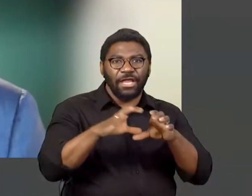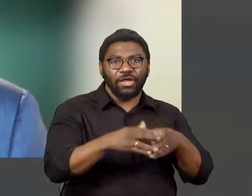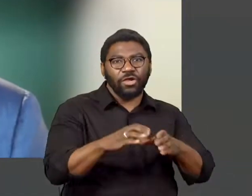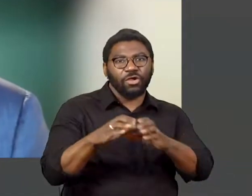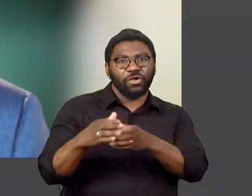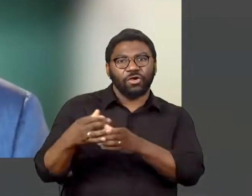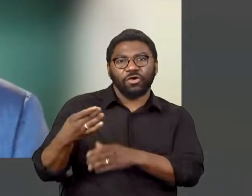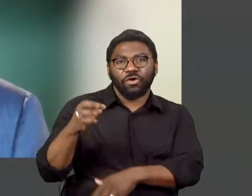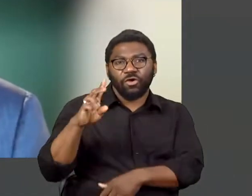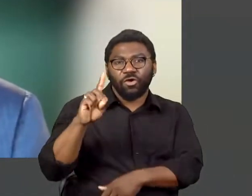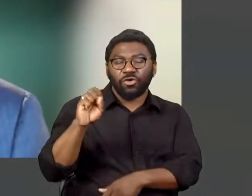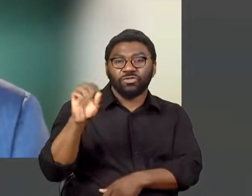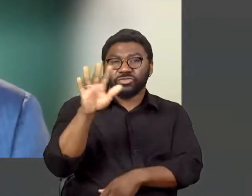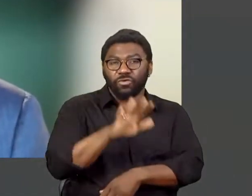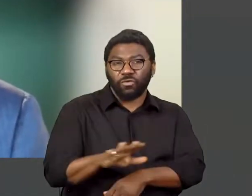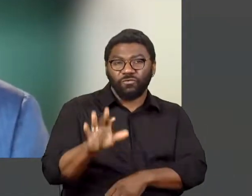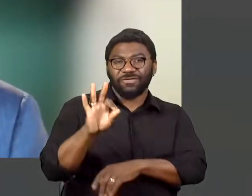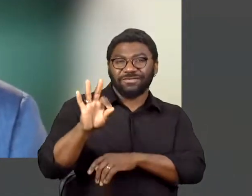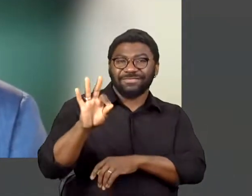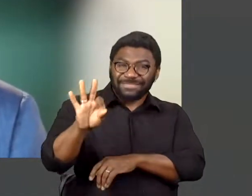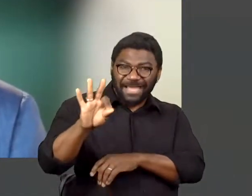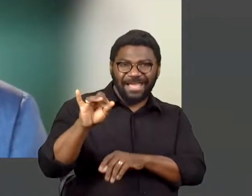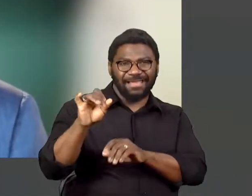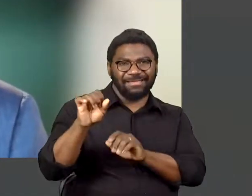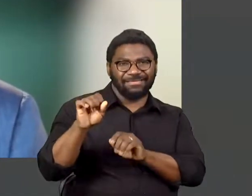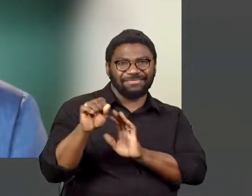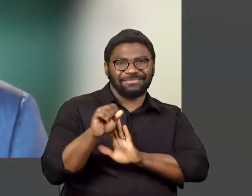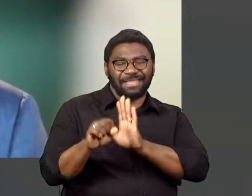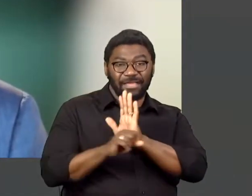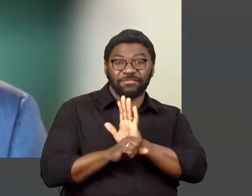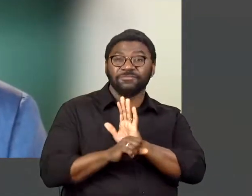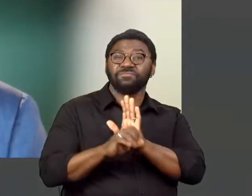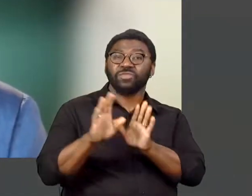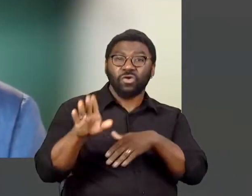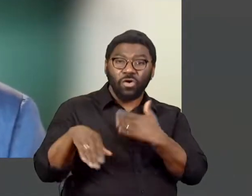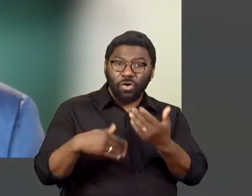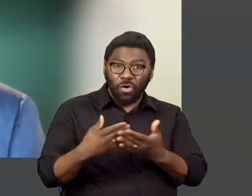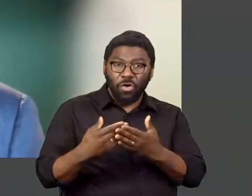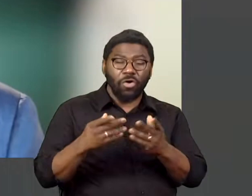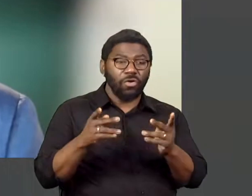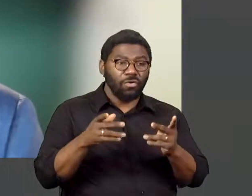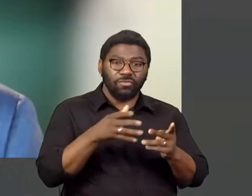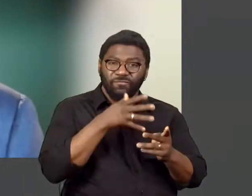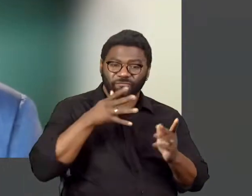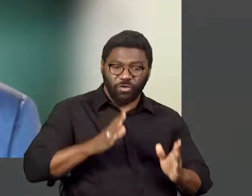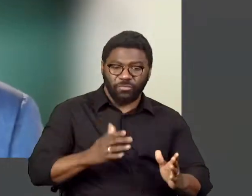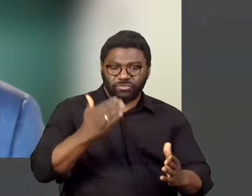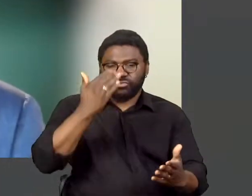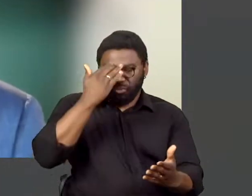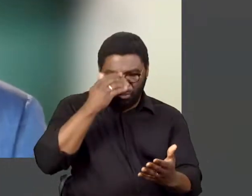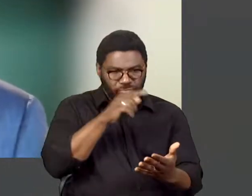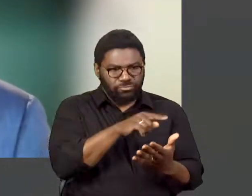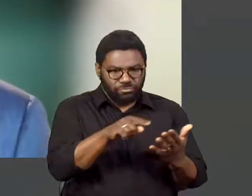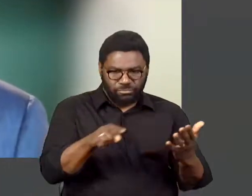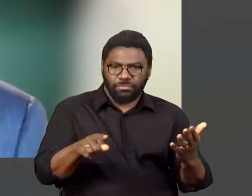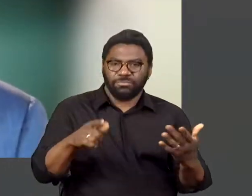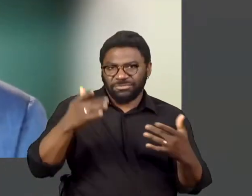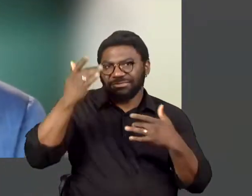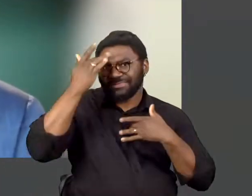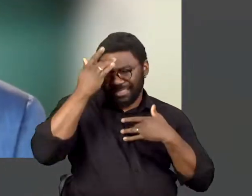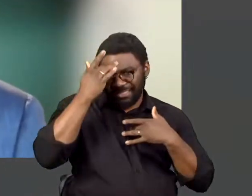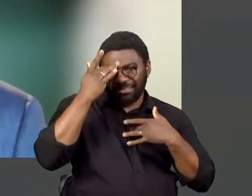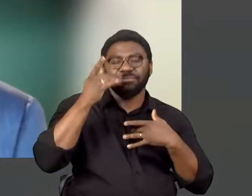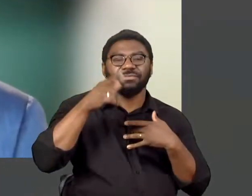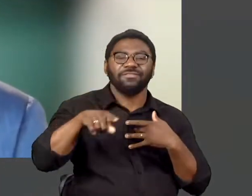and all of the producers that are affected know that their cows have been sick, so they can take appropriate steps in order to